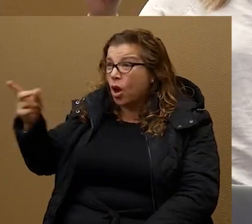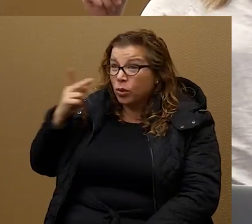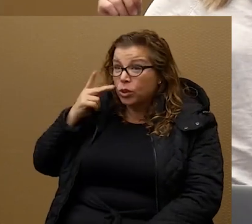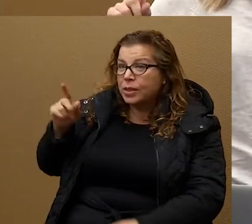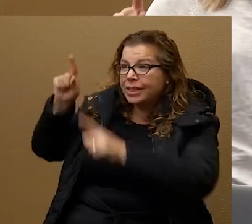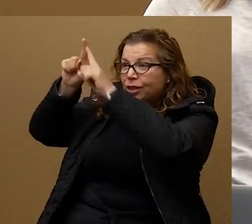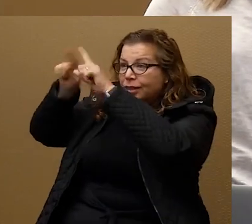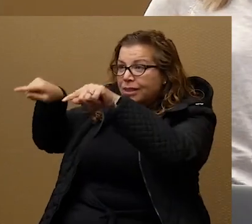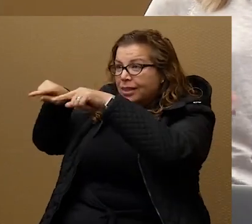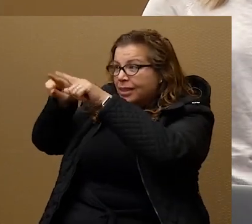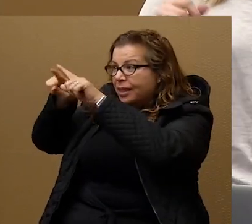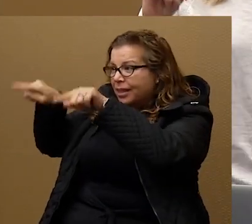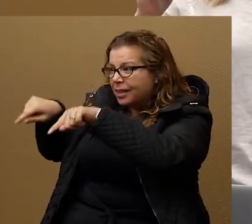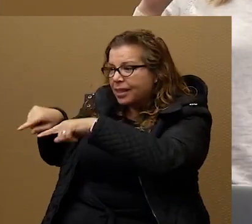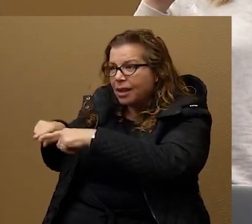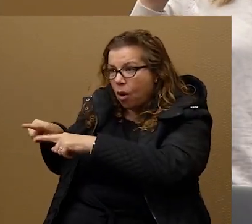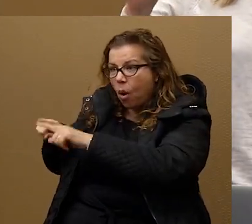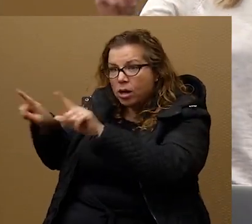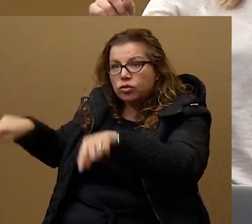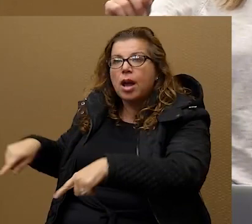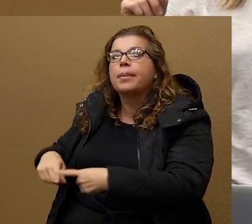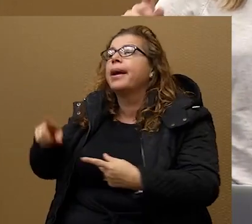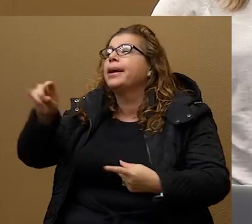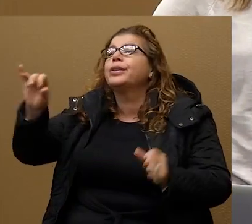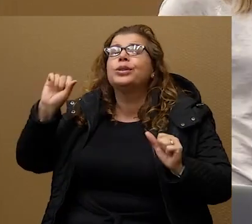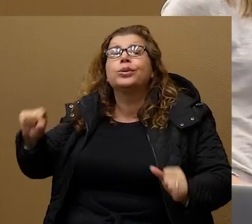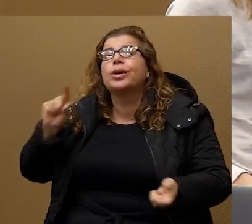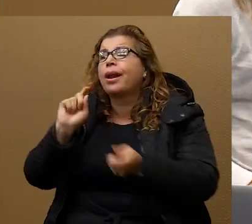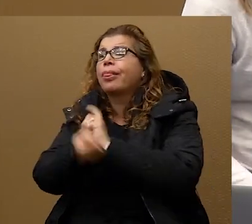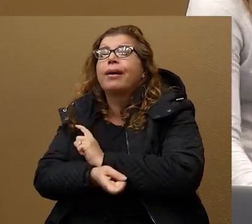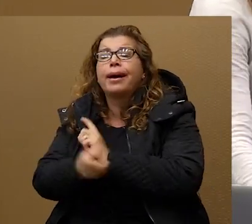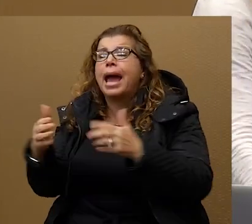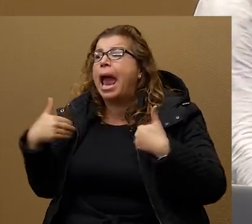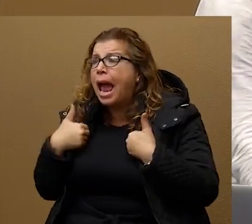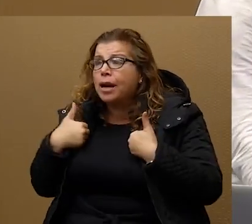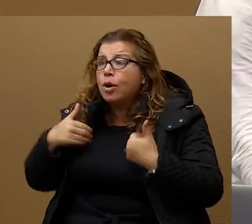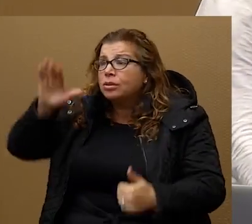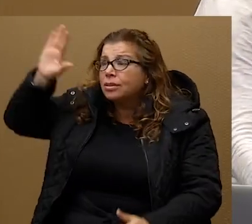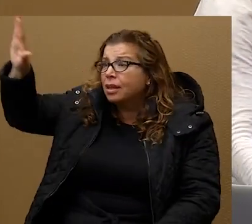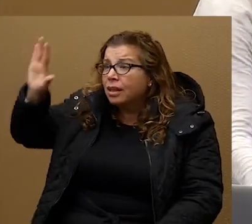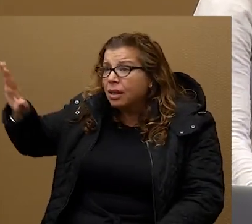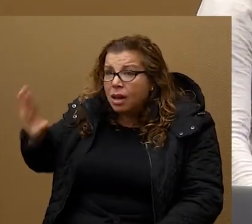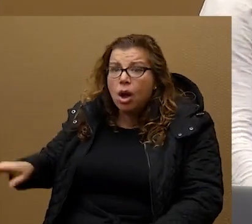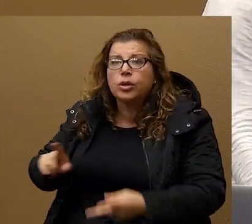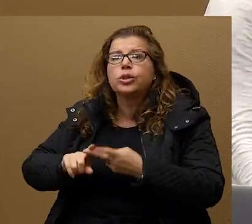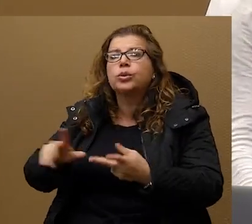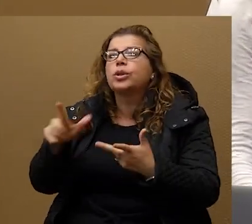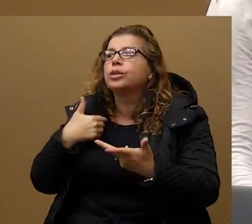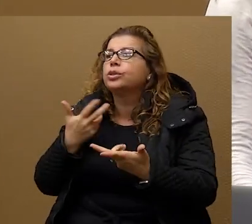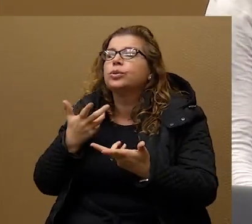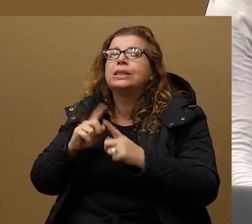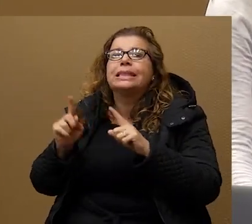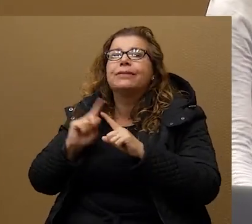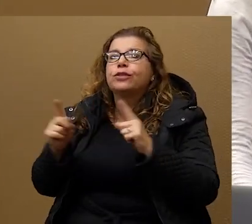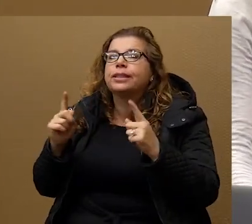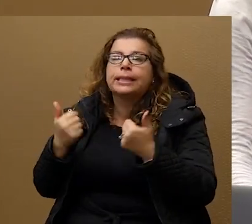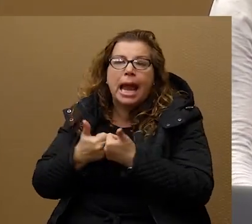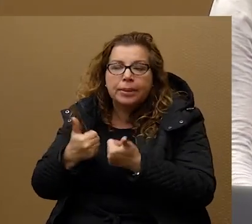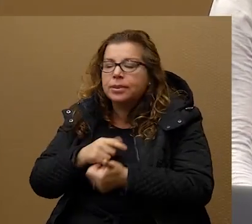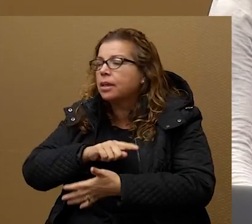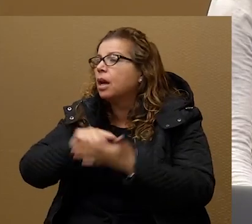superheroes, you could put different superheroes. If they like different animals, you could put different animals. It increases the engagement and